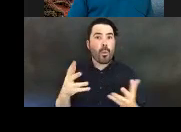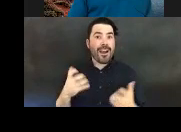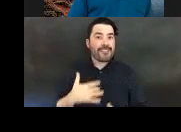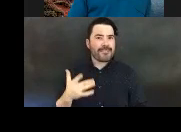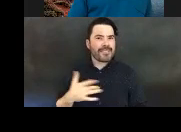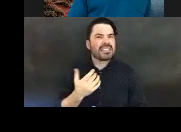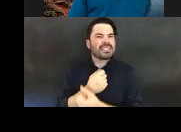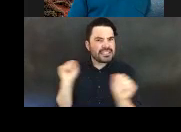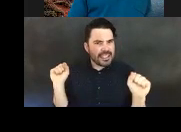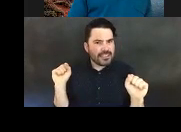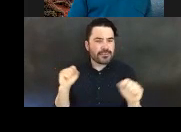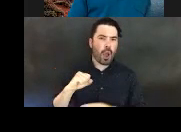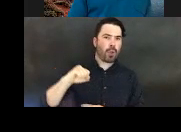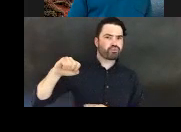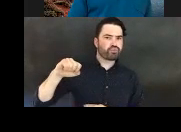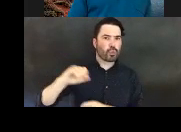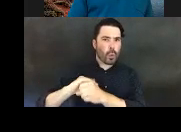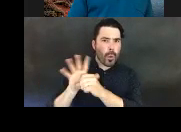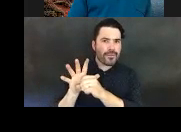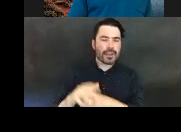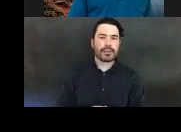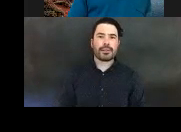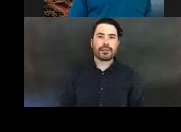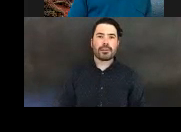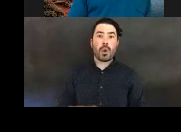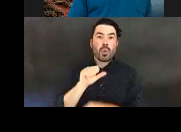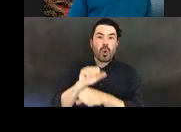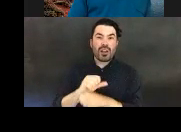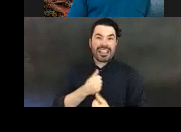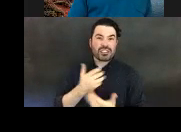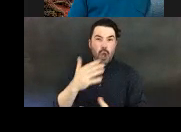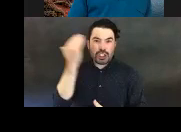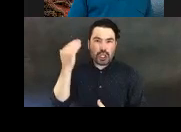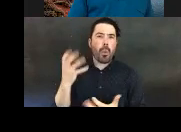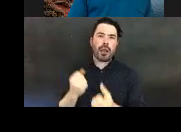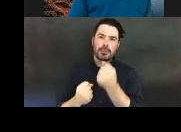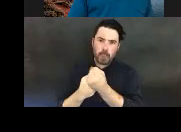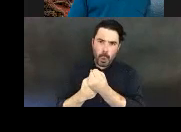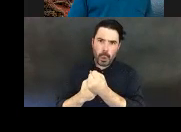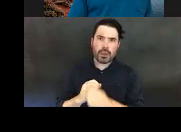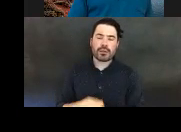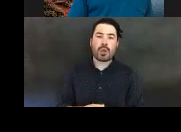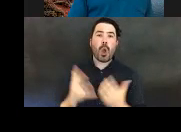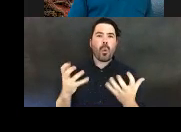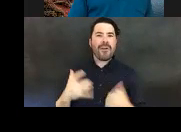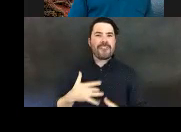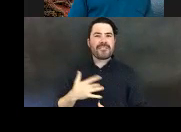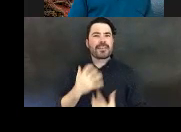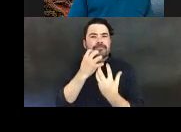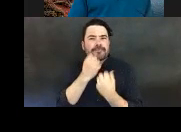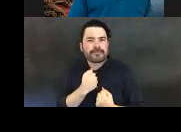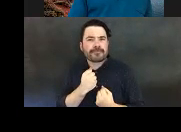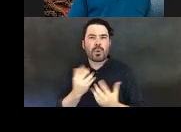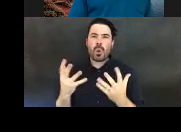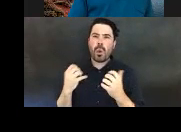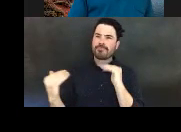COVID and from work exhaustion. We're asking to feel valued and treated fairly by Michigan